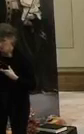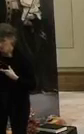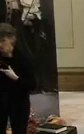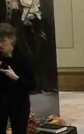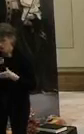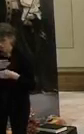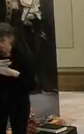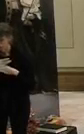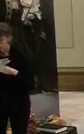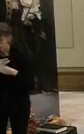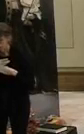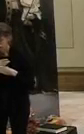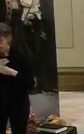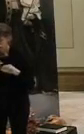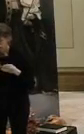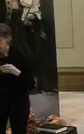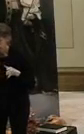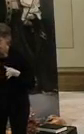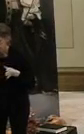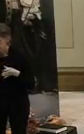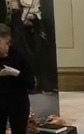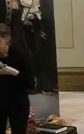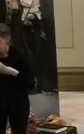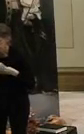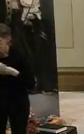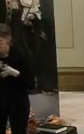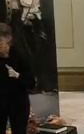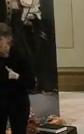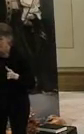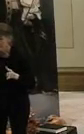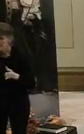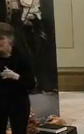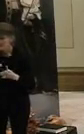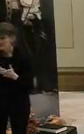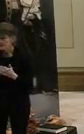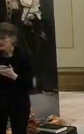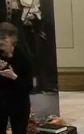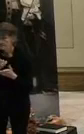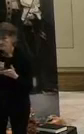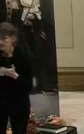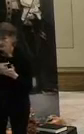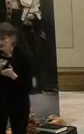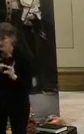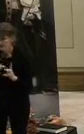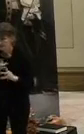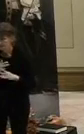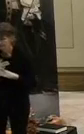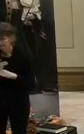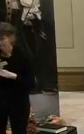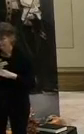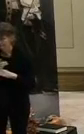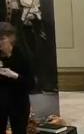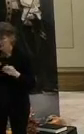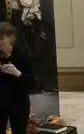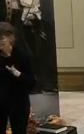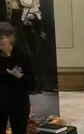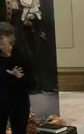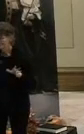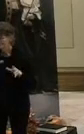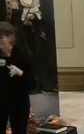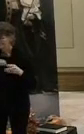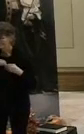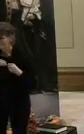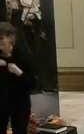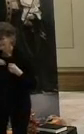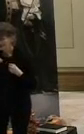wall? Sometimes we put up walls because of certain things that we have gone through. It can be something